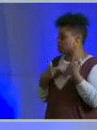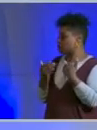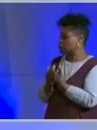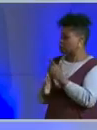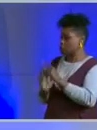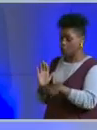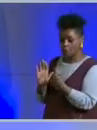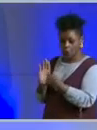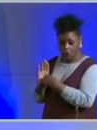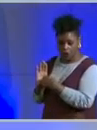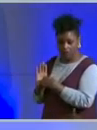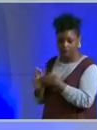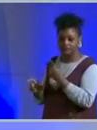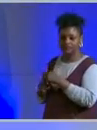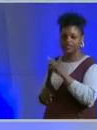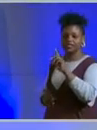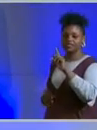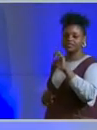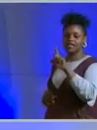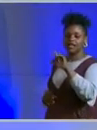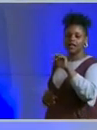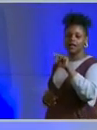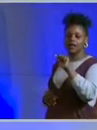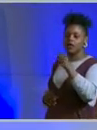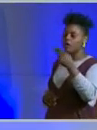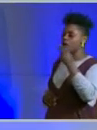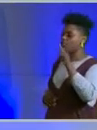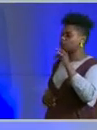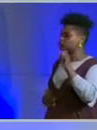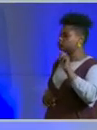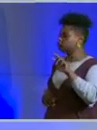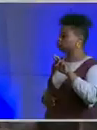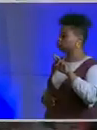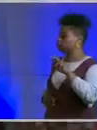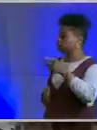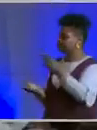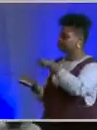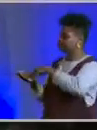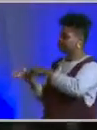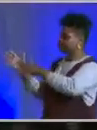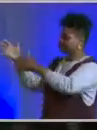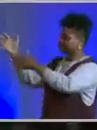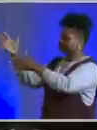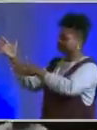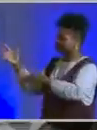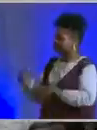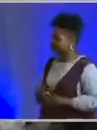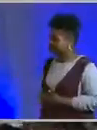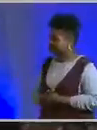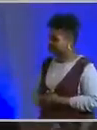of Delano Hunter as the director of the DC Department of Parks and Recreation.